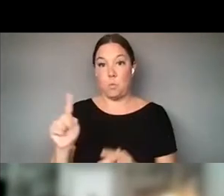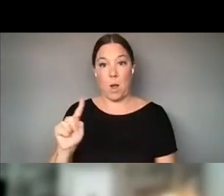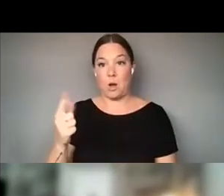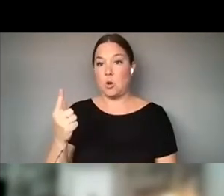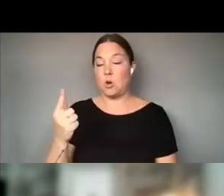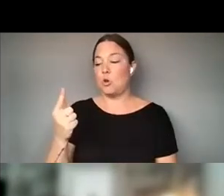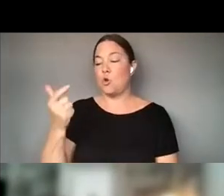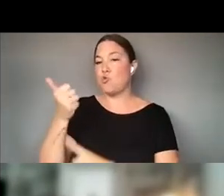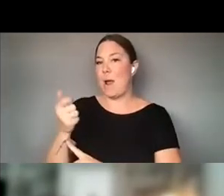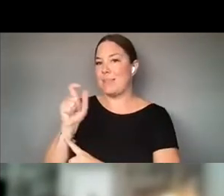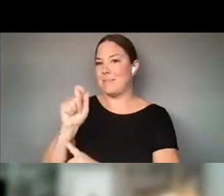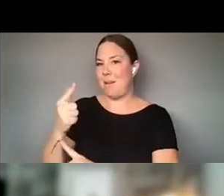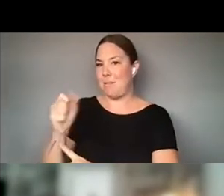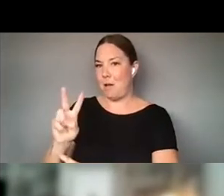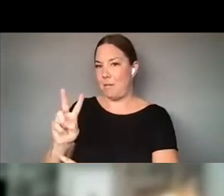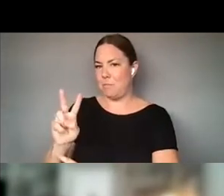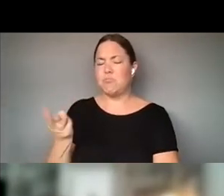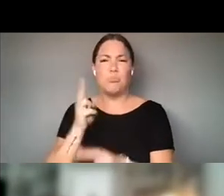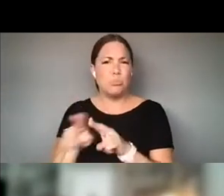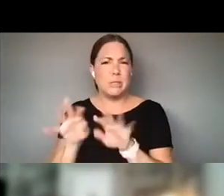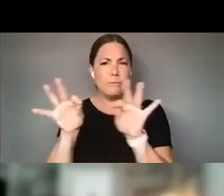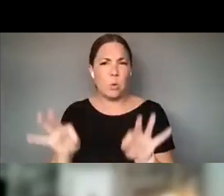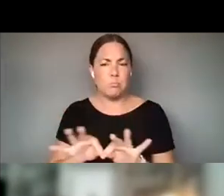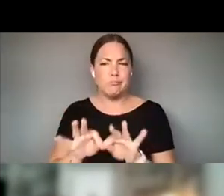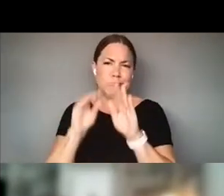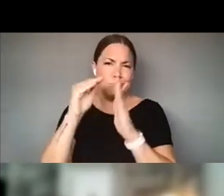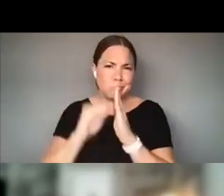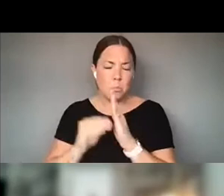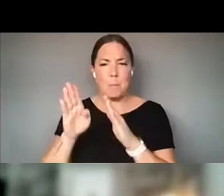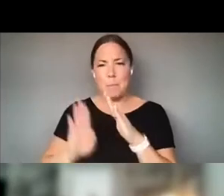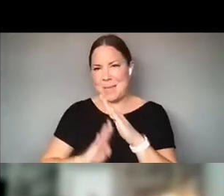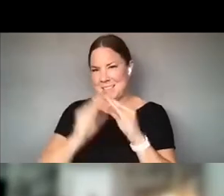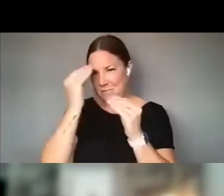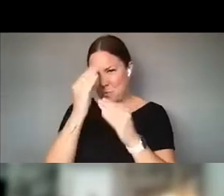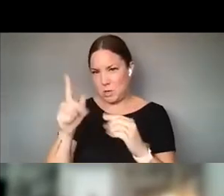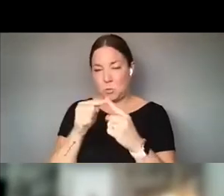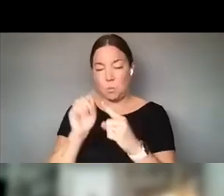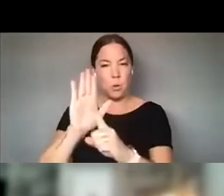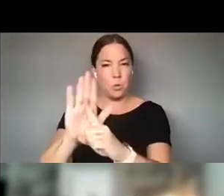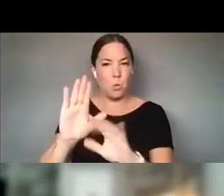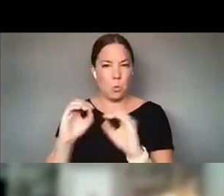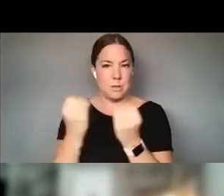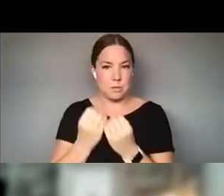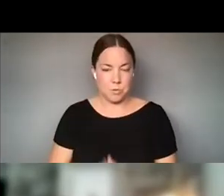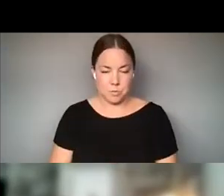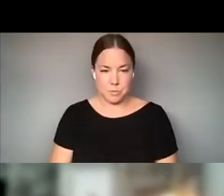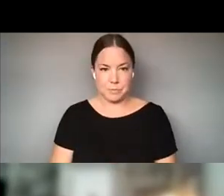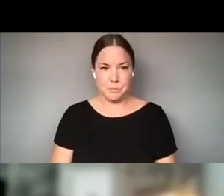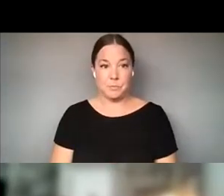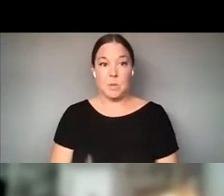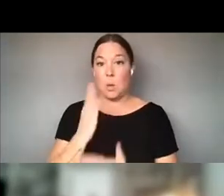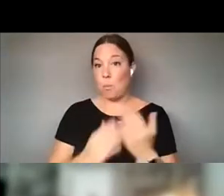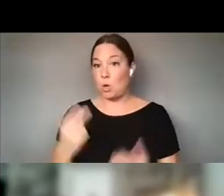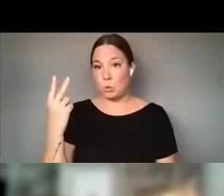This is a brief form that will collect very basic information about your organization. For part two,